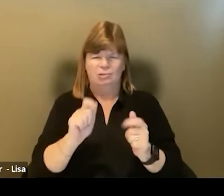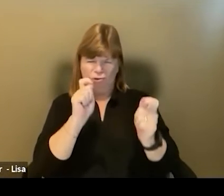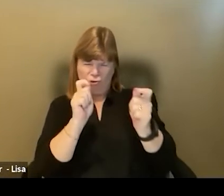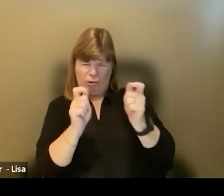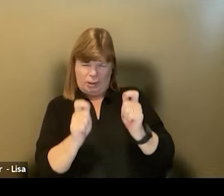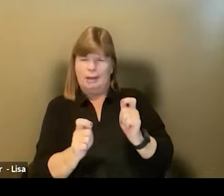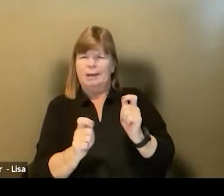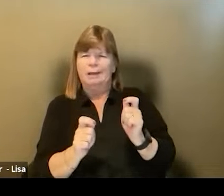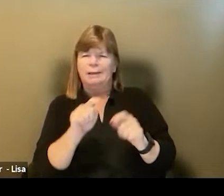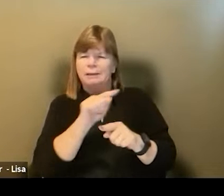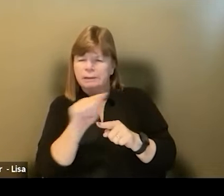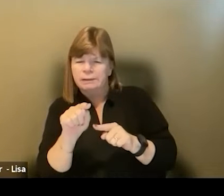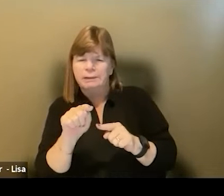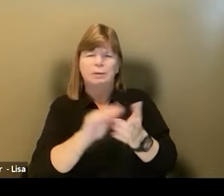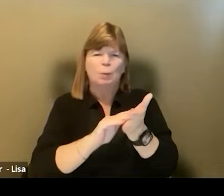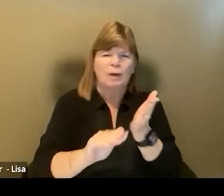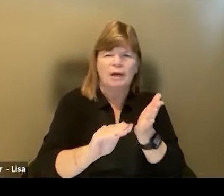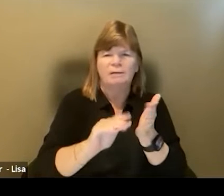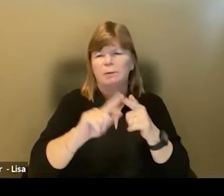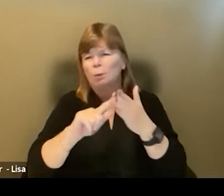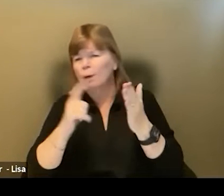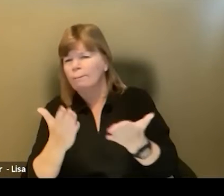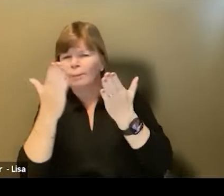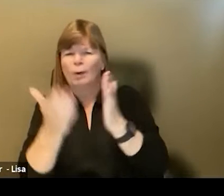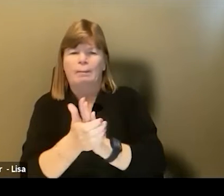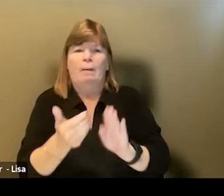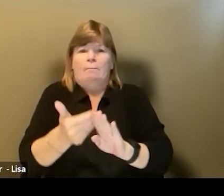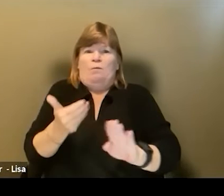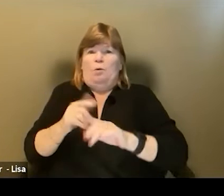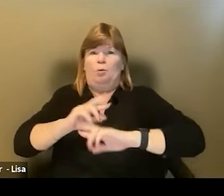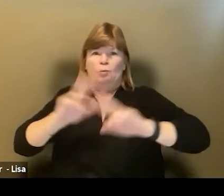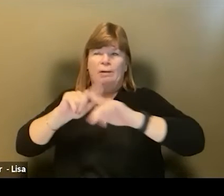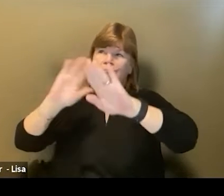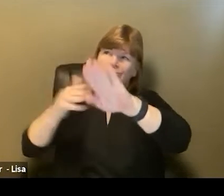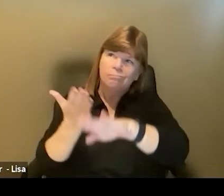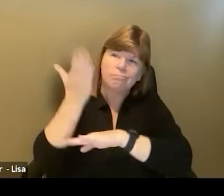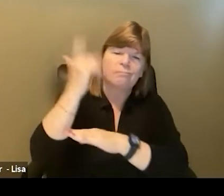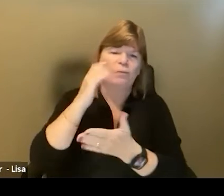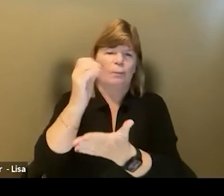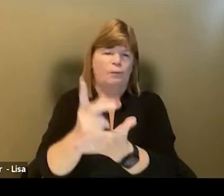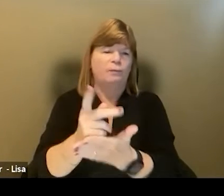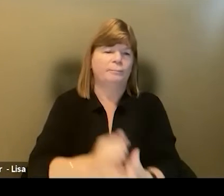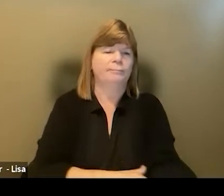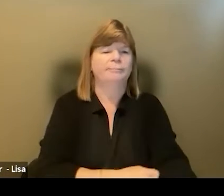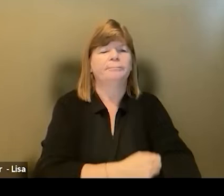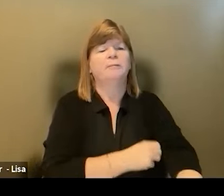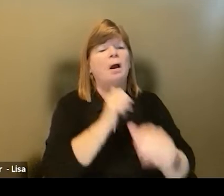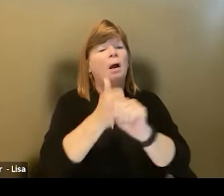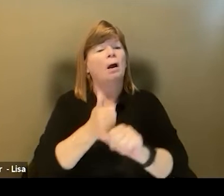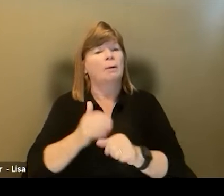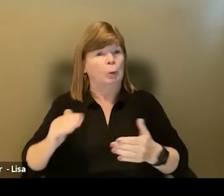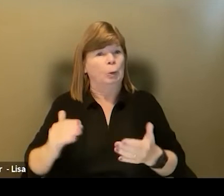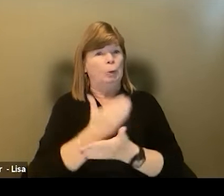areas of the waiver and propose amendments prior to submitting for approval. Updates in the new